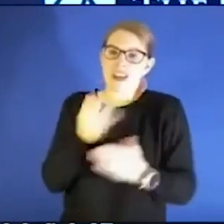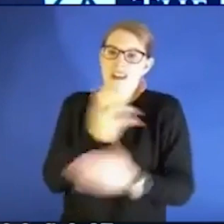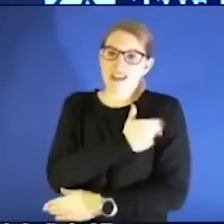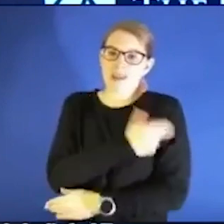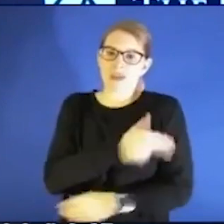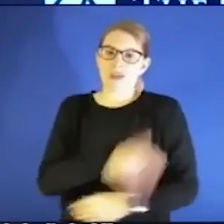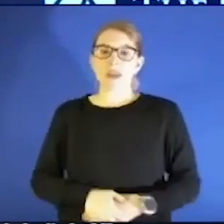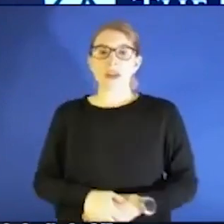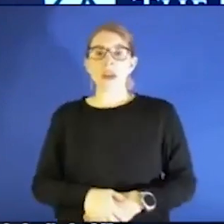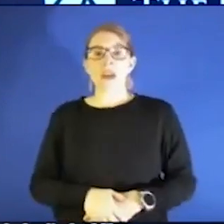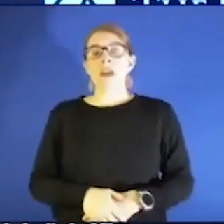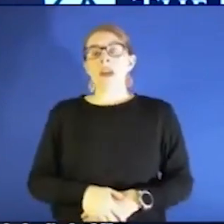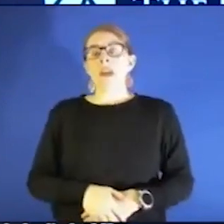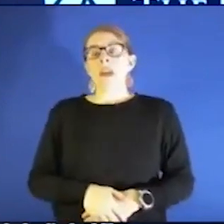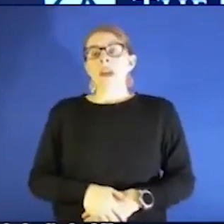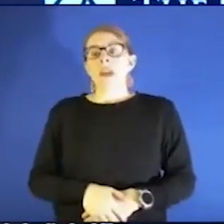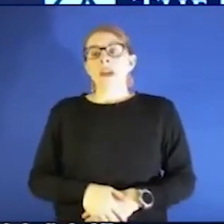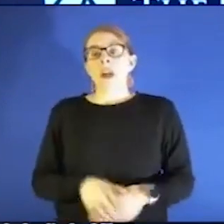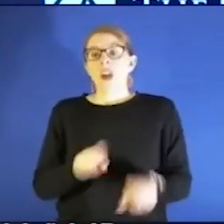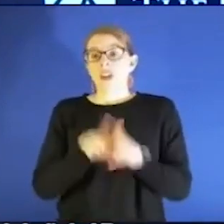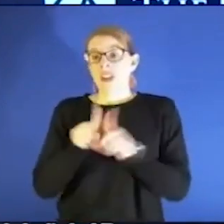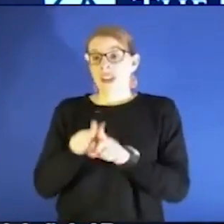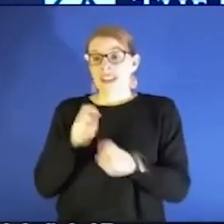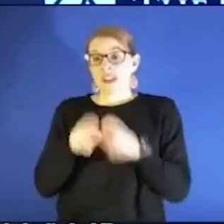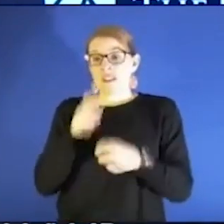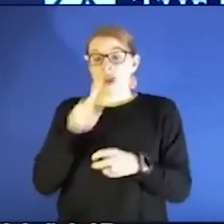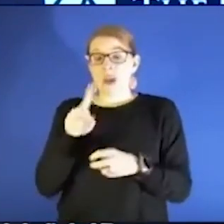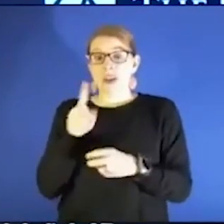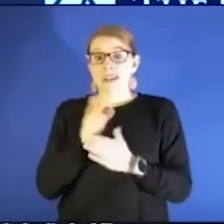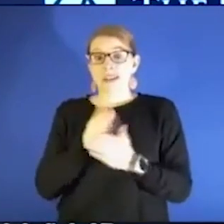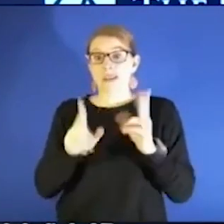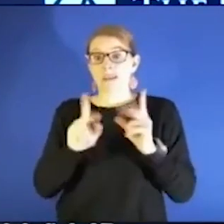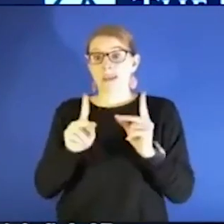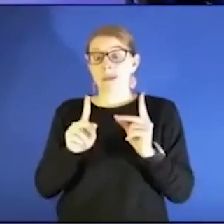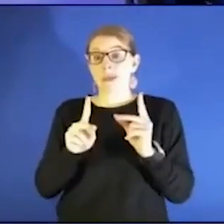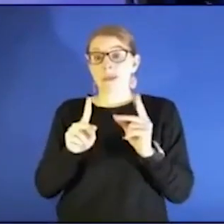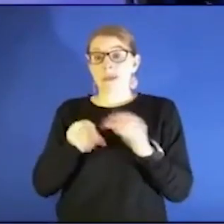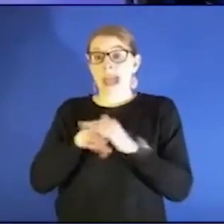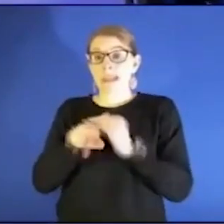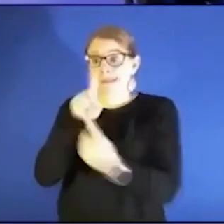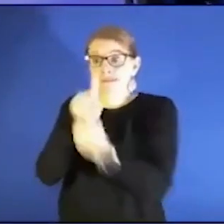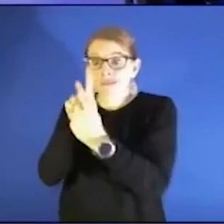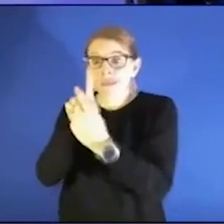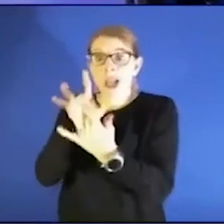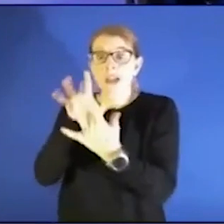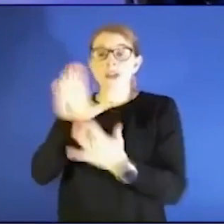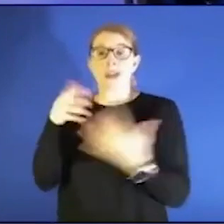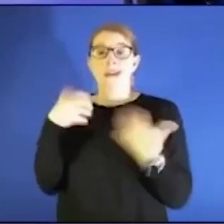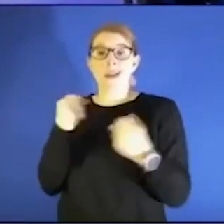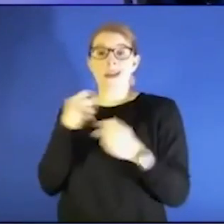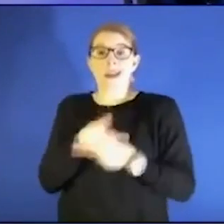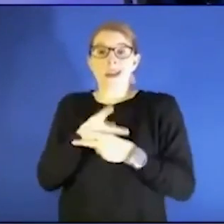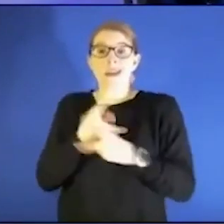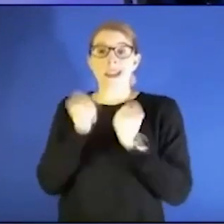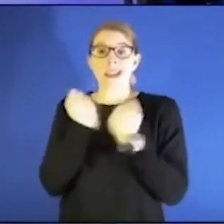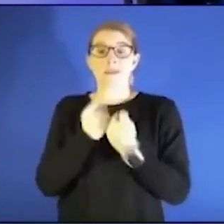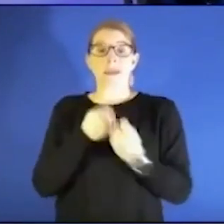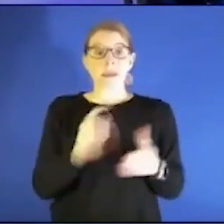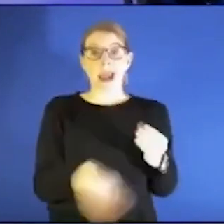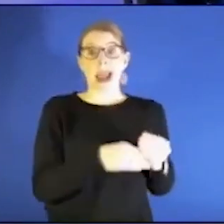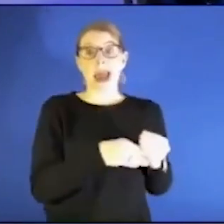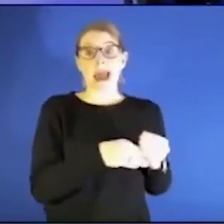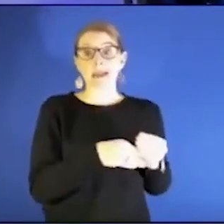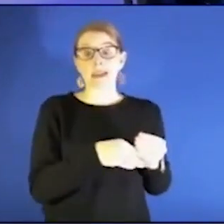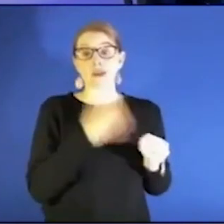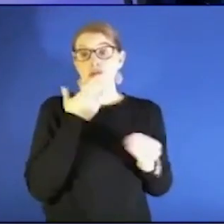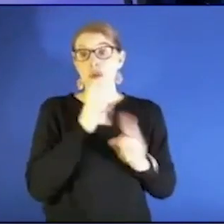cases, difficulty for people to access their healthcare team. I just to add on that, I think that's a really good point.